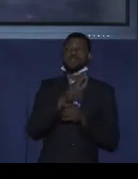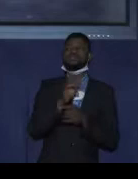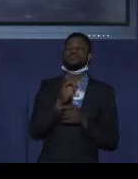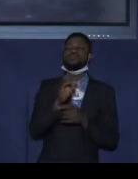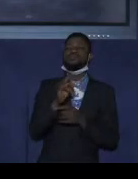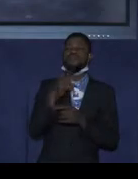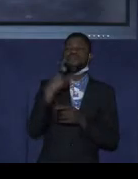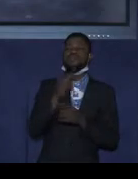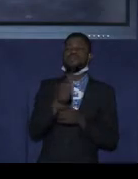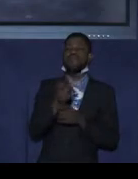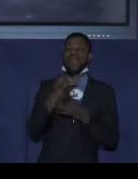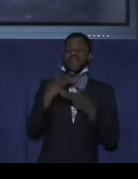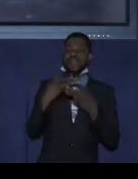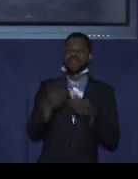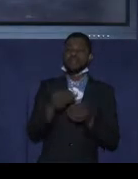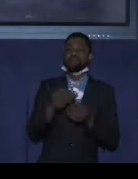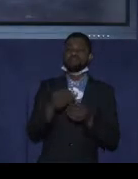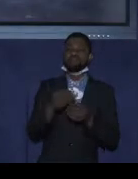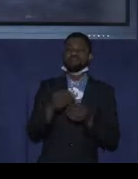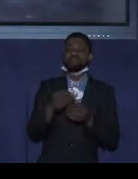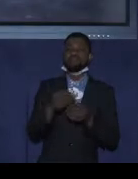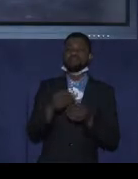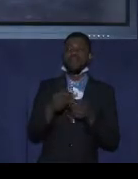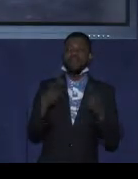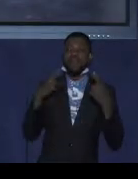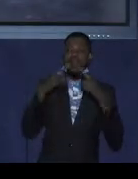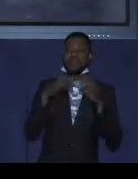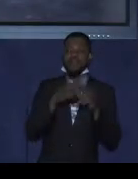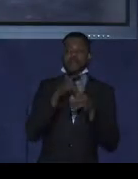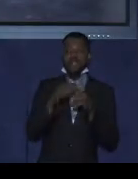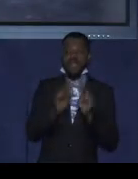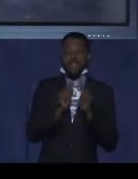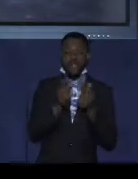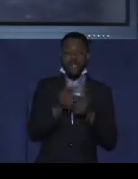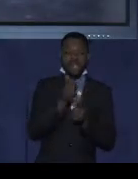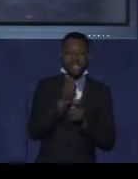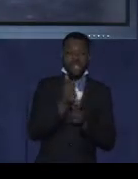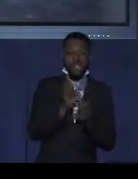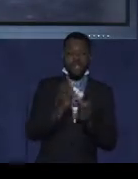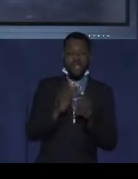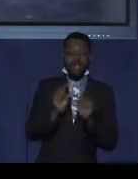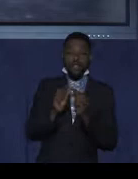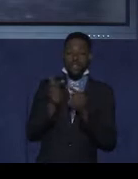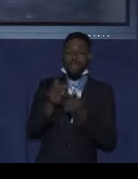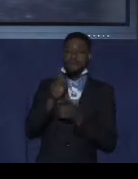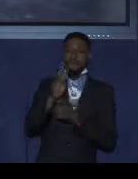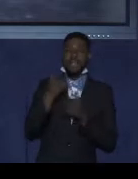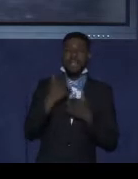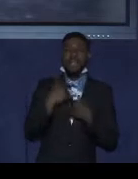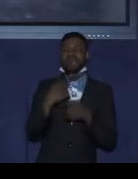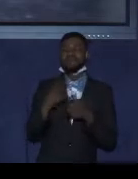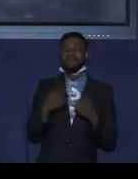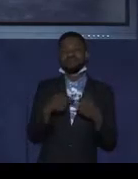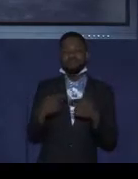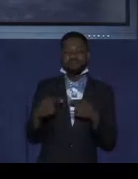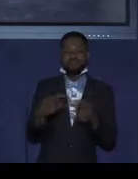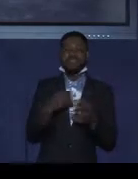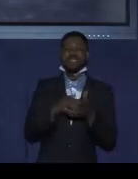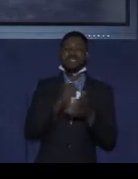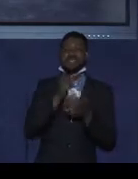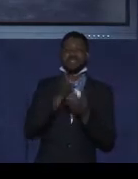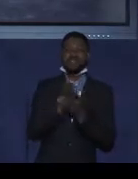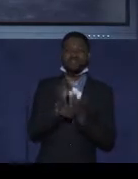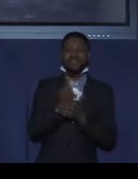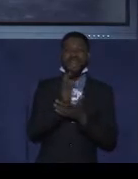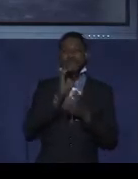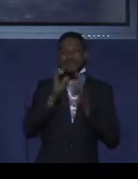as a tool for tackling and resolving conflicts. When group A or group B have that dispute, it is through